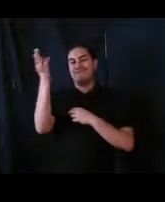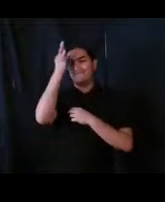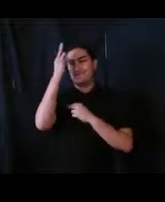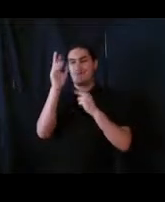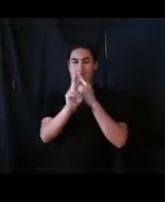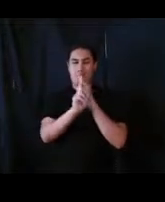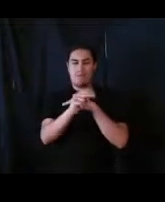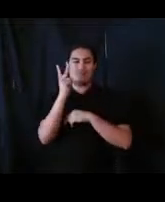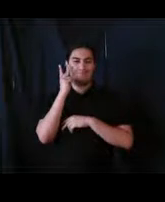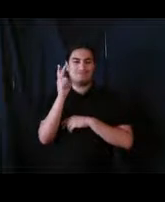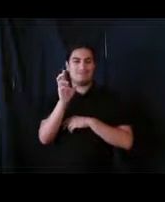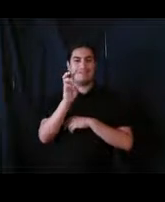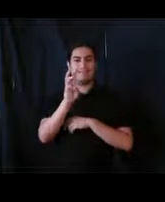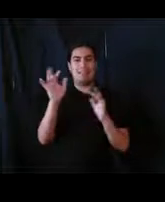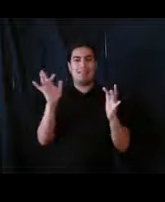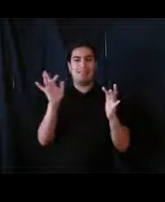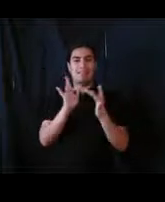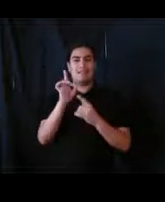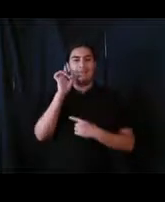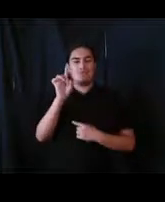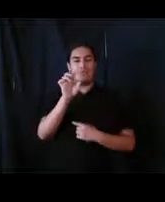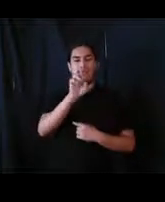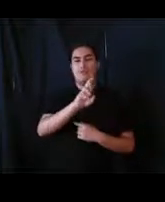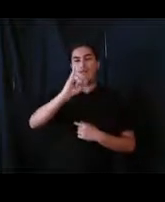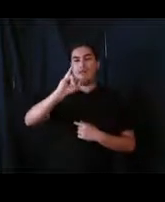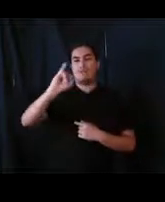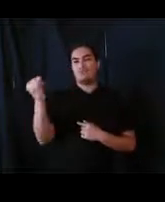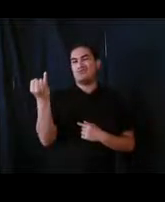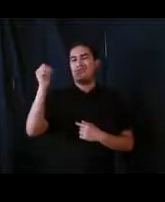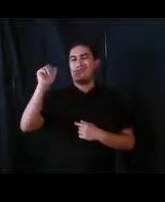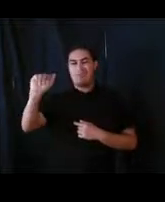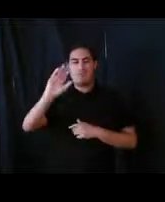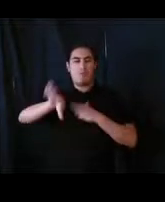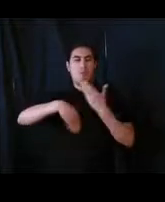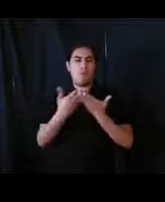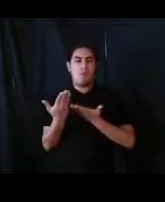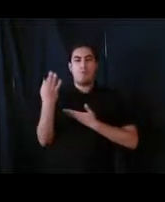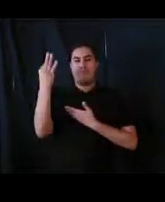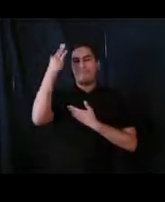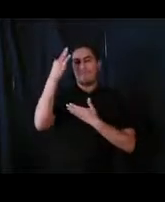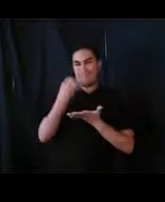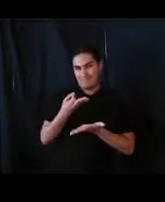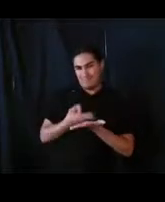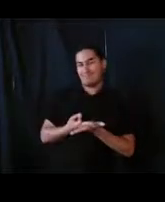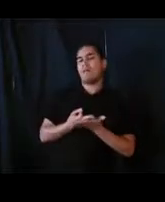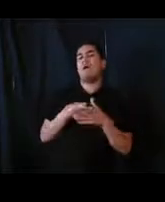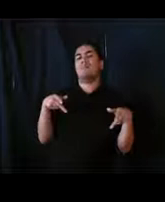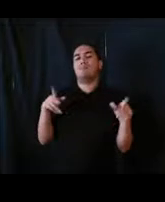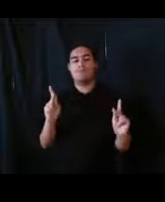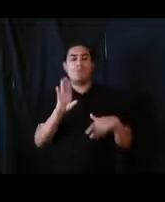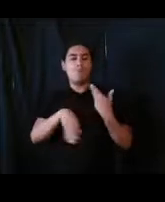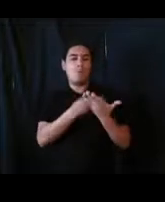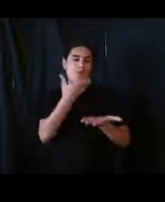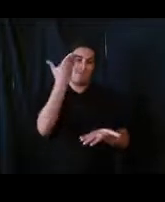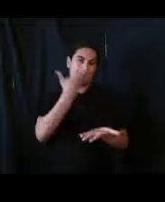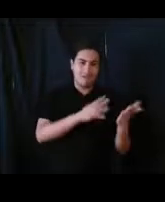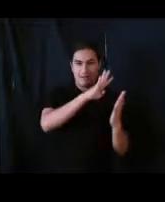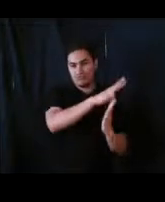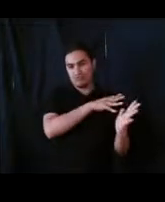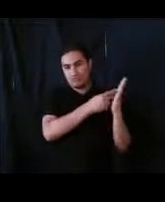link on there for iija and it's got all of the funding opportunities all the latest fact sheets all of those types of